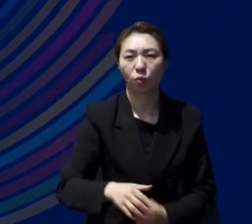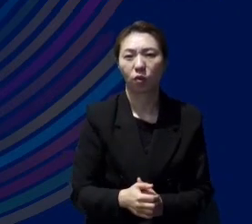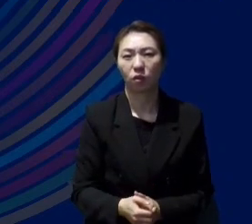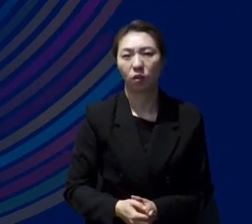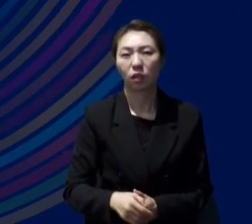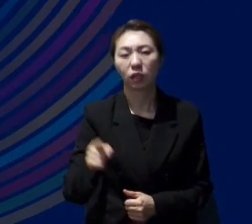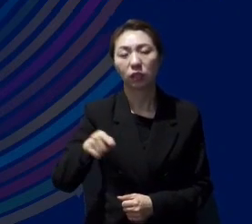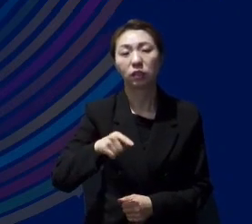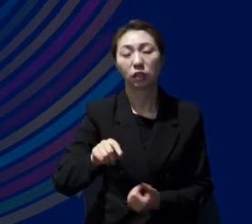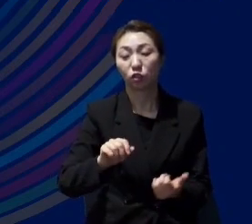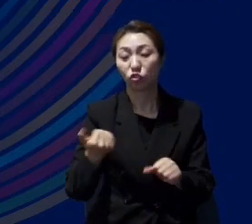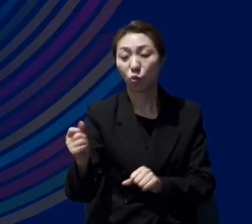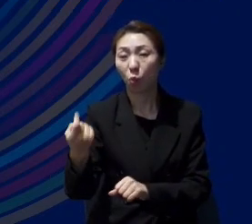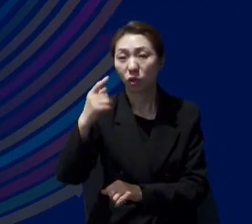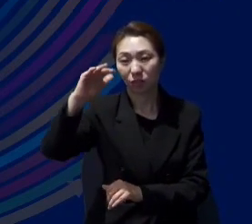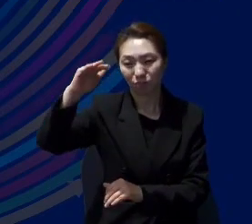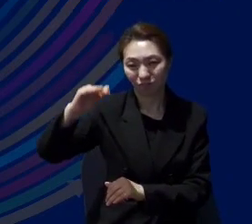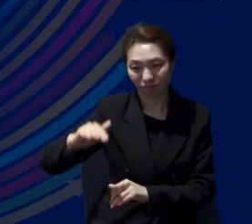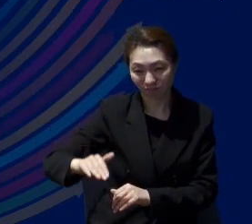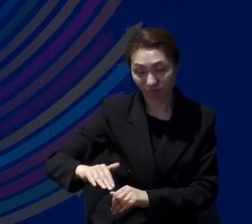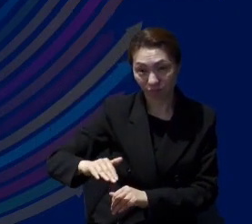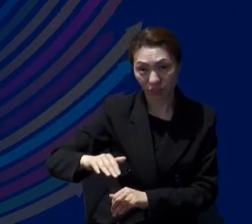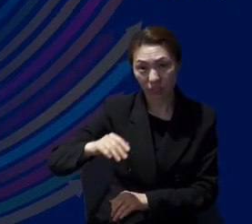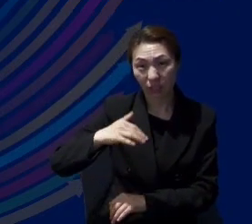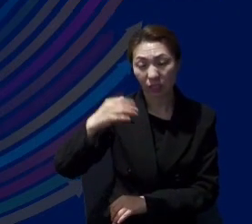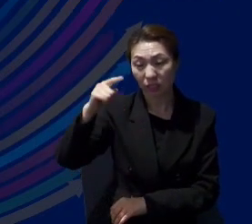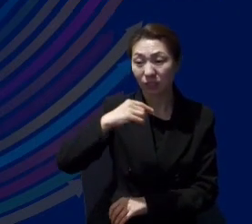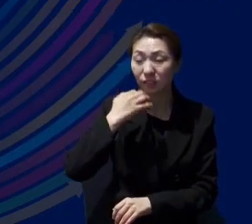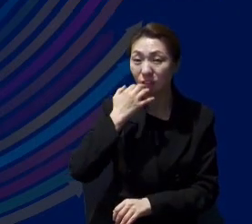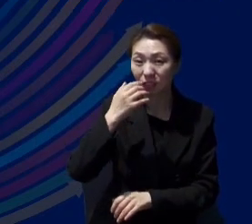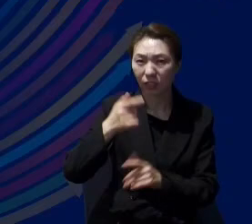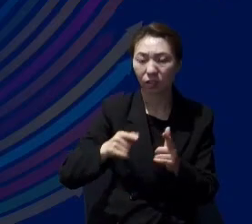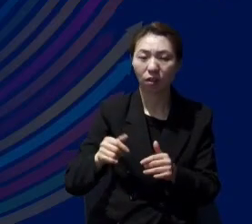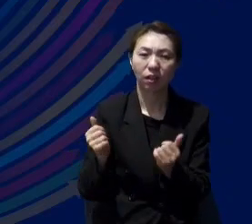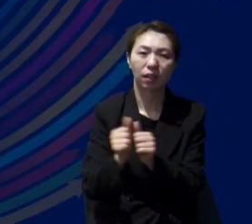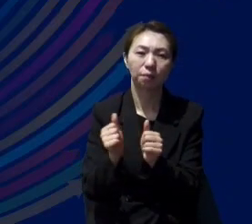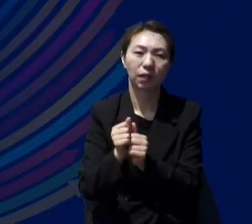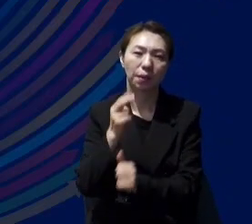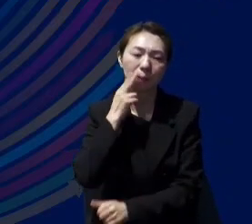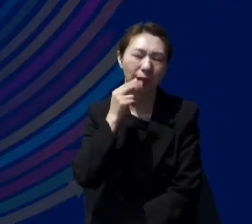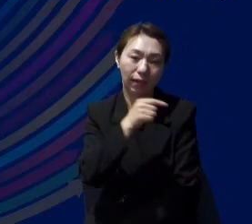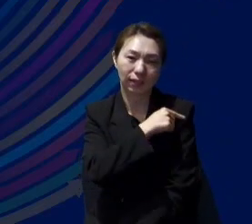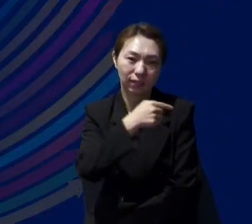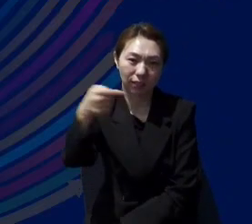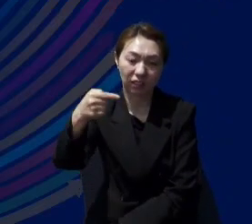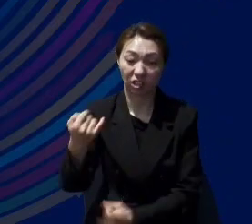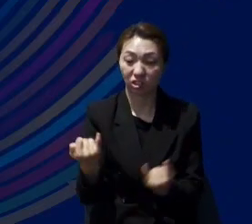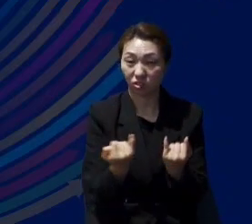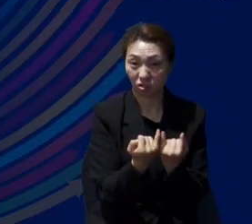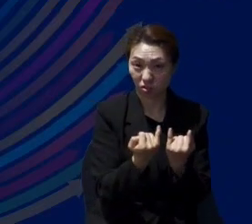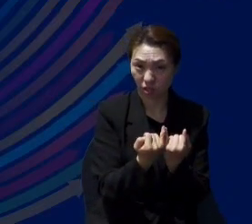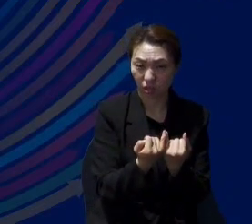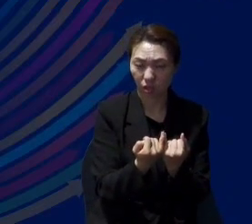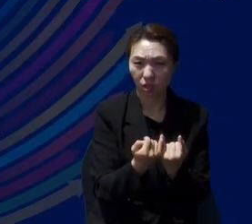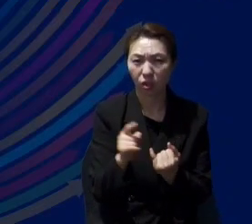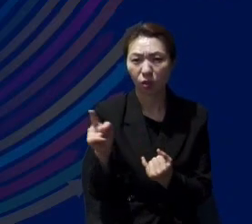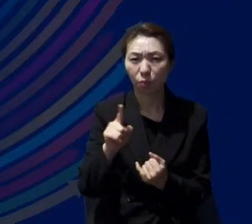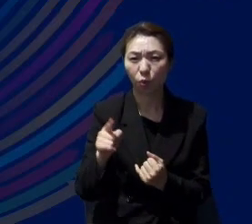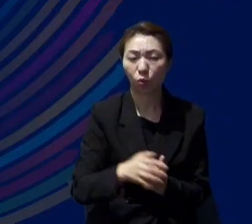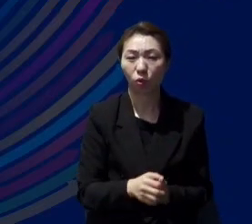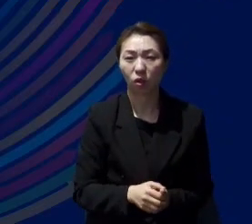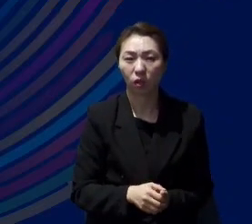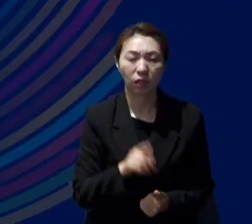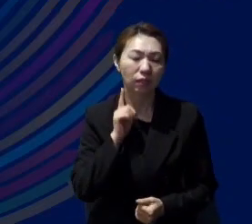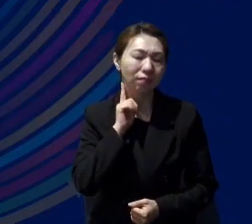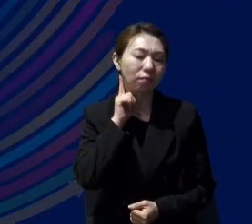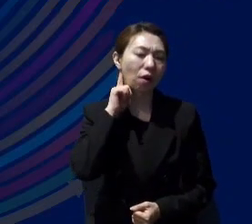tobacco. In females, high systolic blood pressure. So this is the leading 20 causes of age